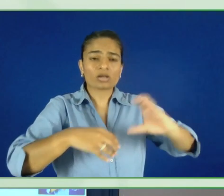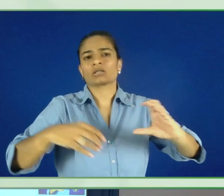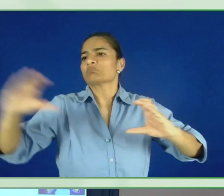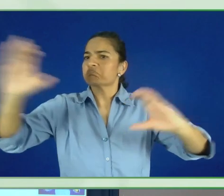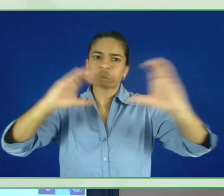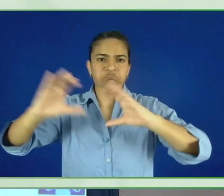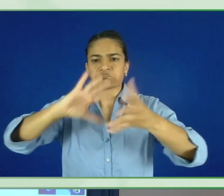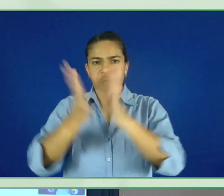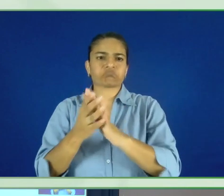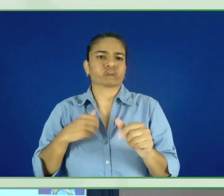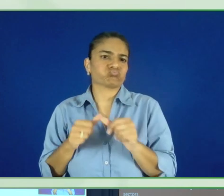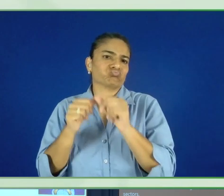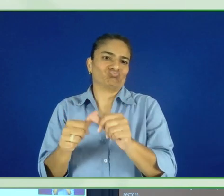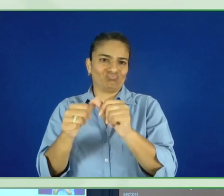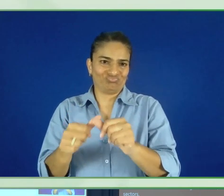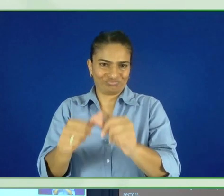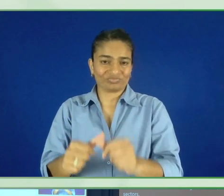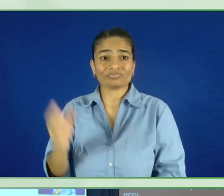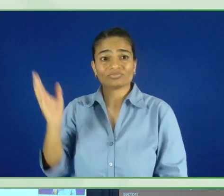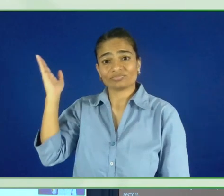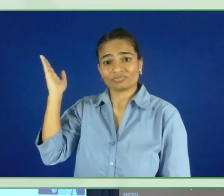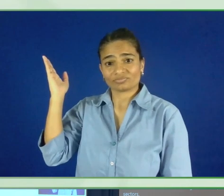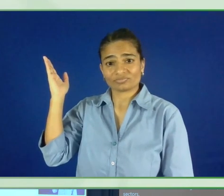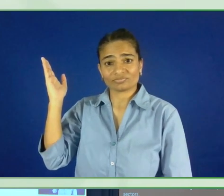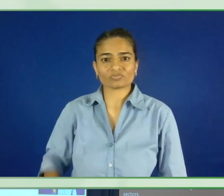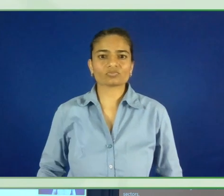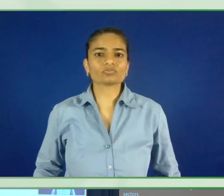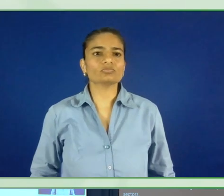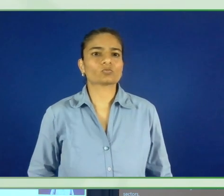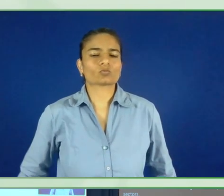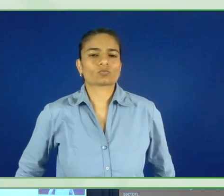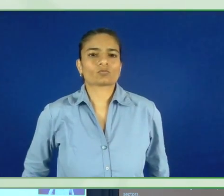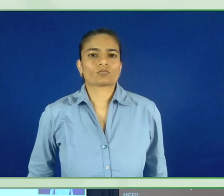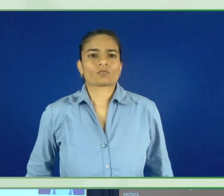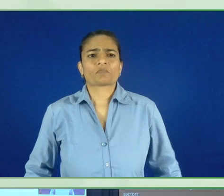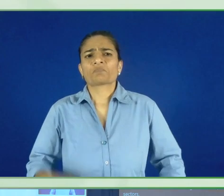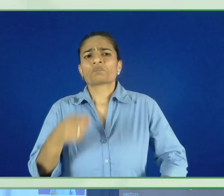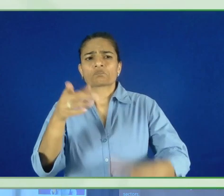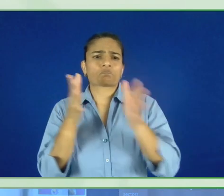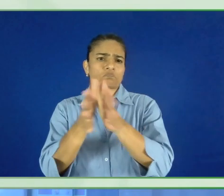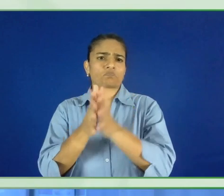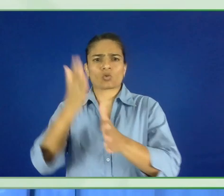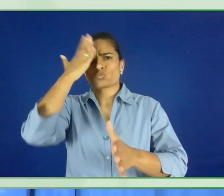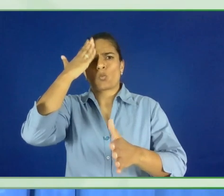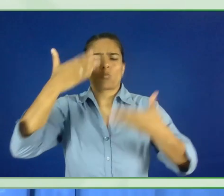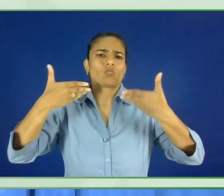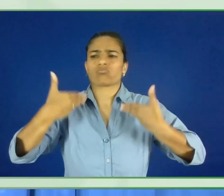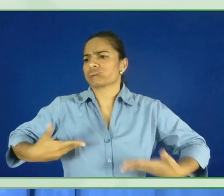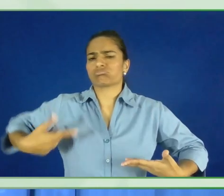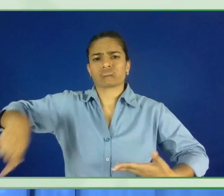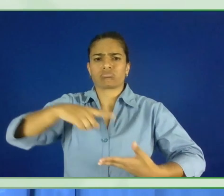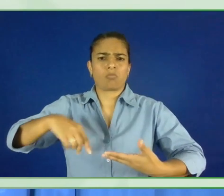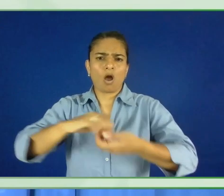will present our solution for professional integration. So this solution was initiated by